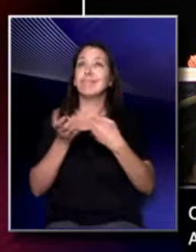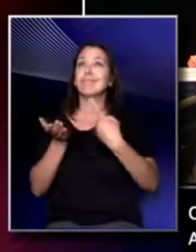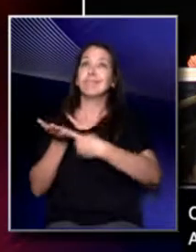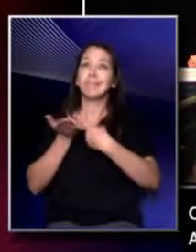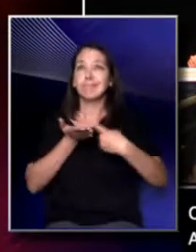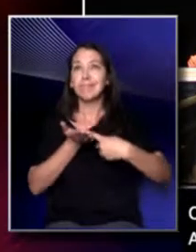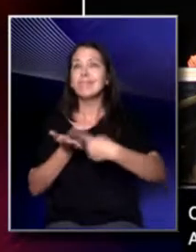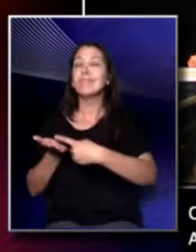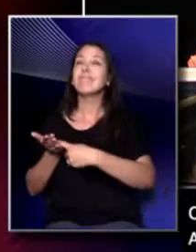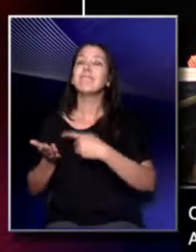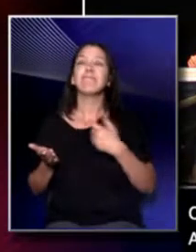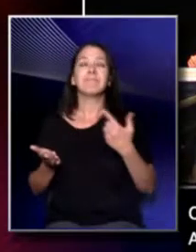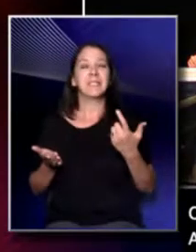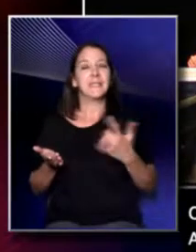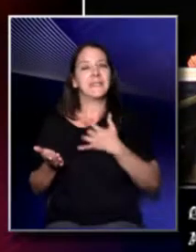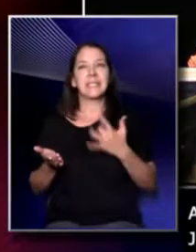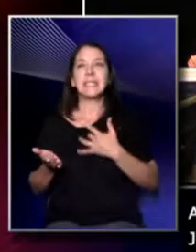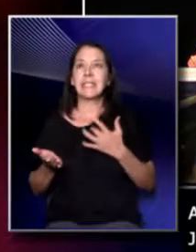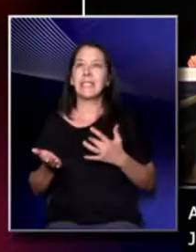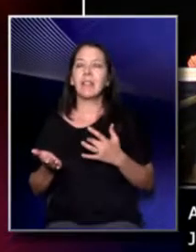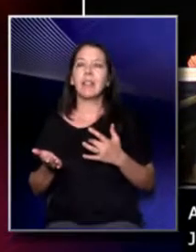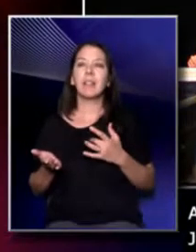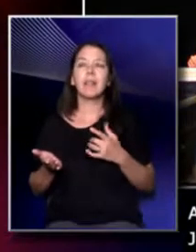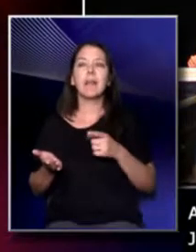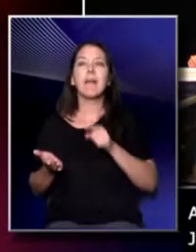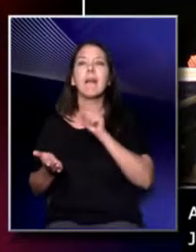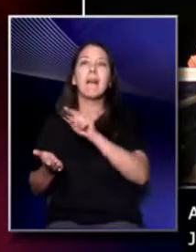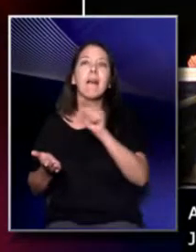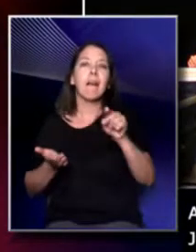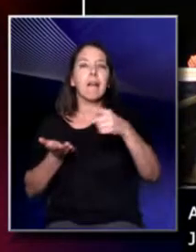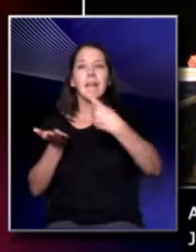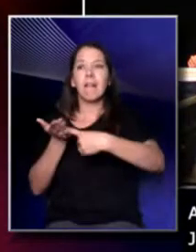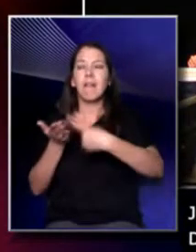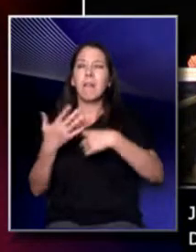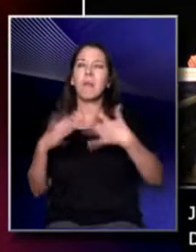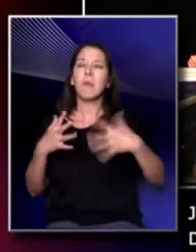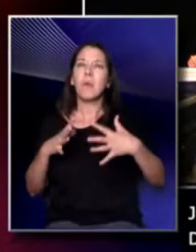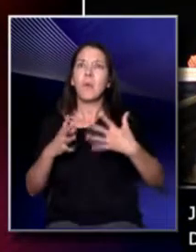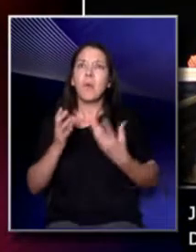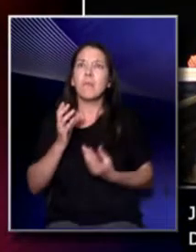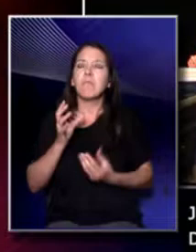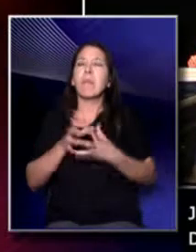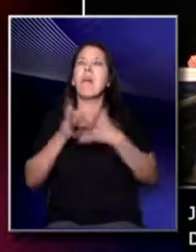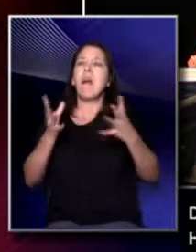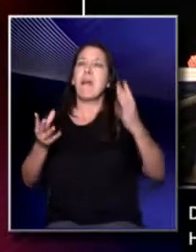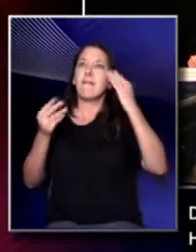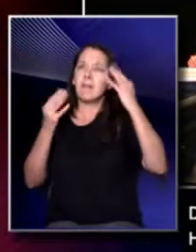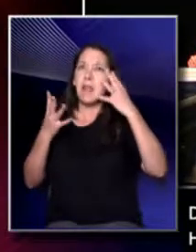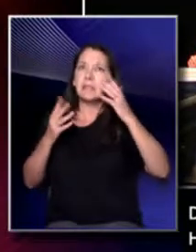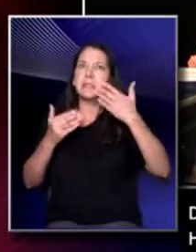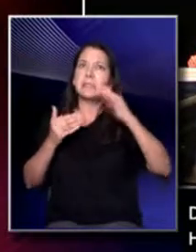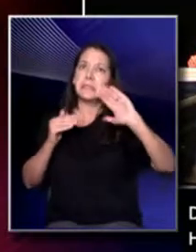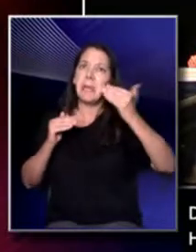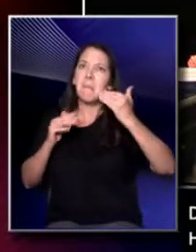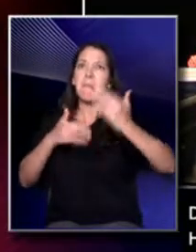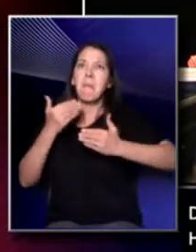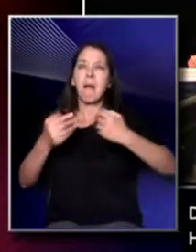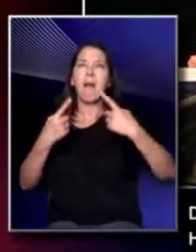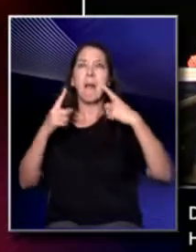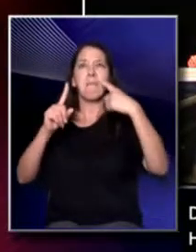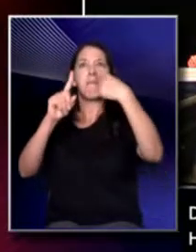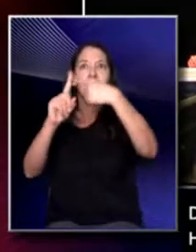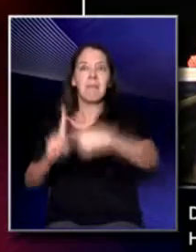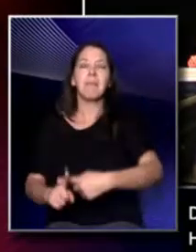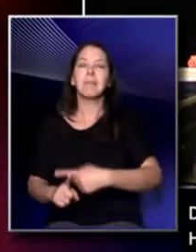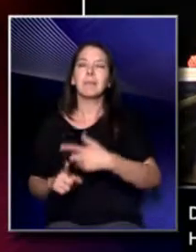I just think the discussions that people got to have that were very fruitful, and if we're going to talk about board role and things, we're going to need to put some